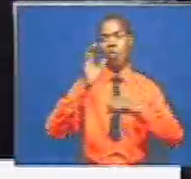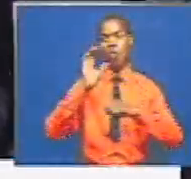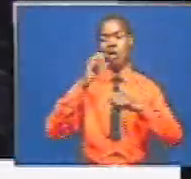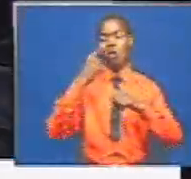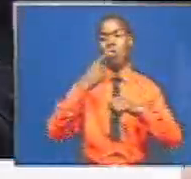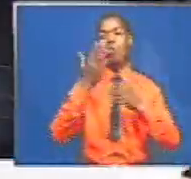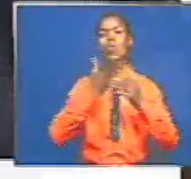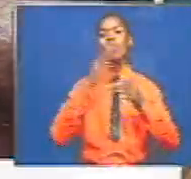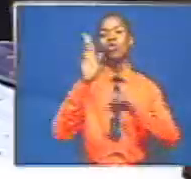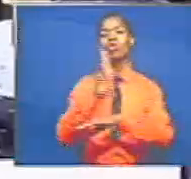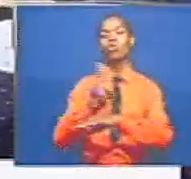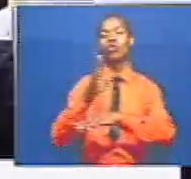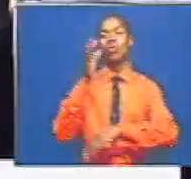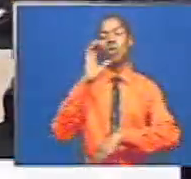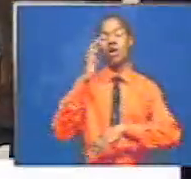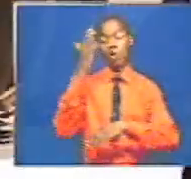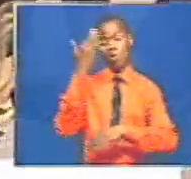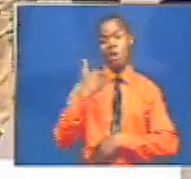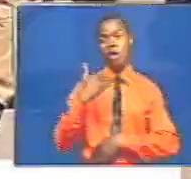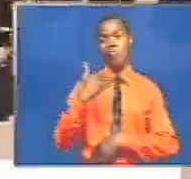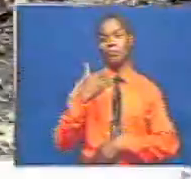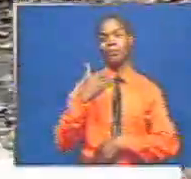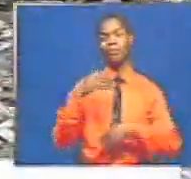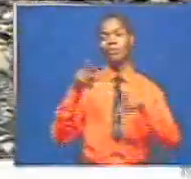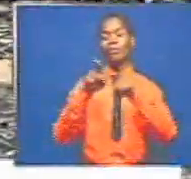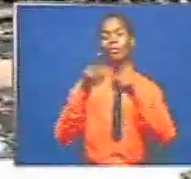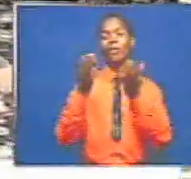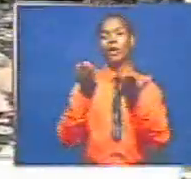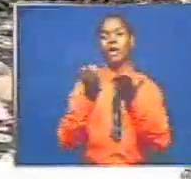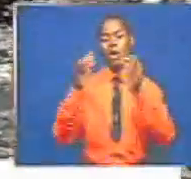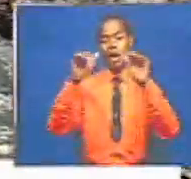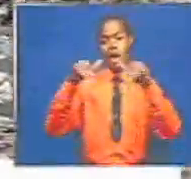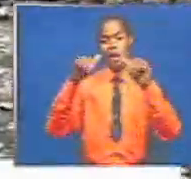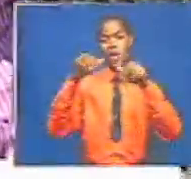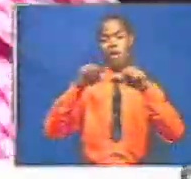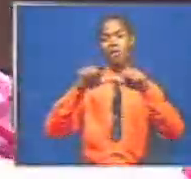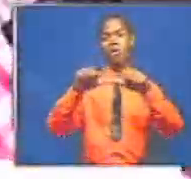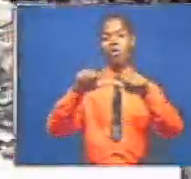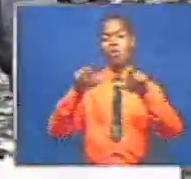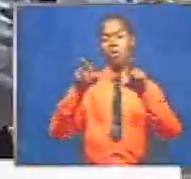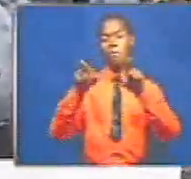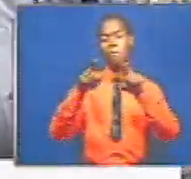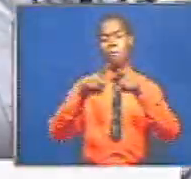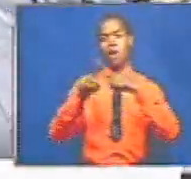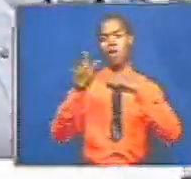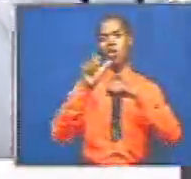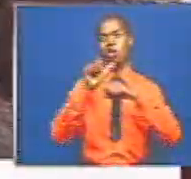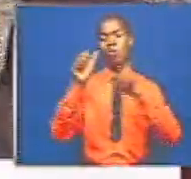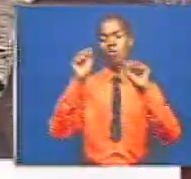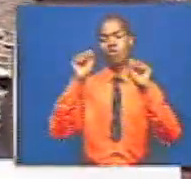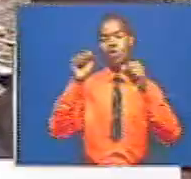want to use water, because on the other hand, we also need agriculture to go on. But we cannot kill the